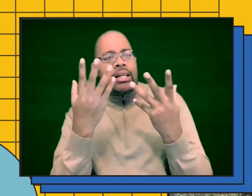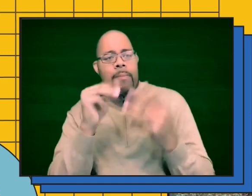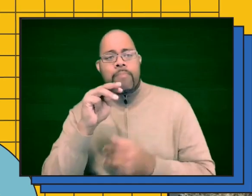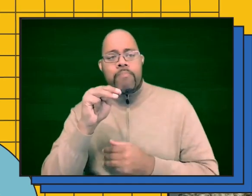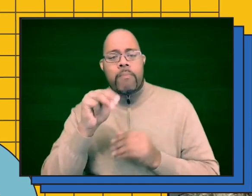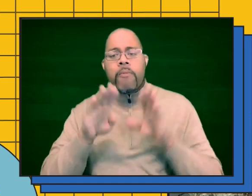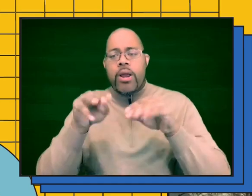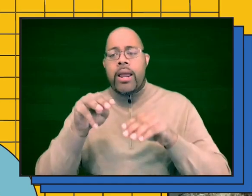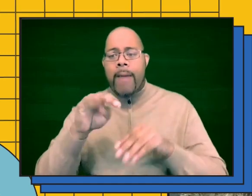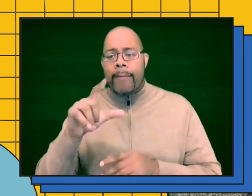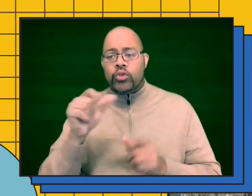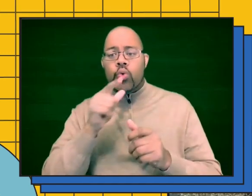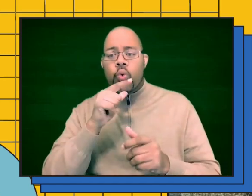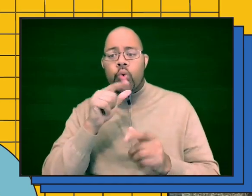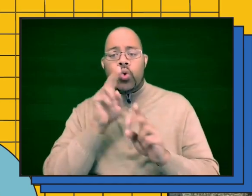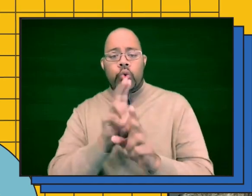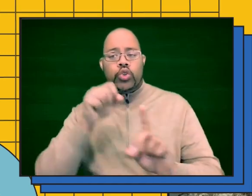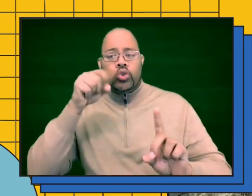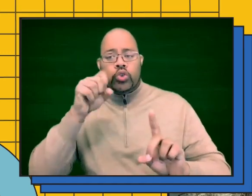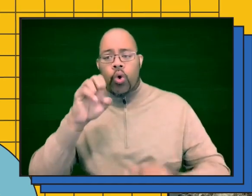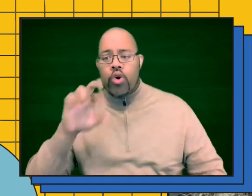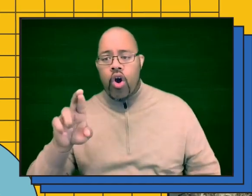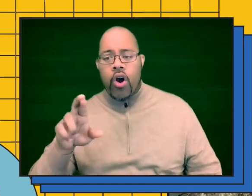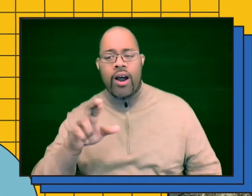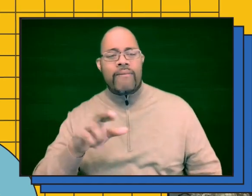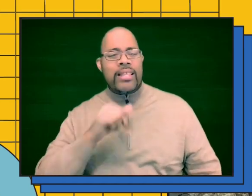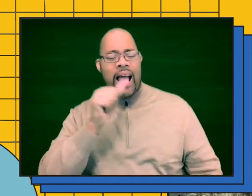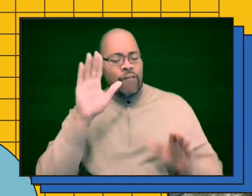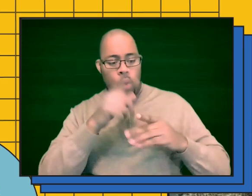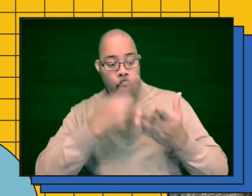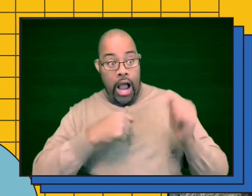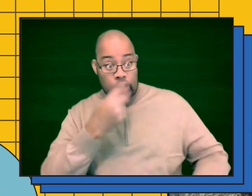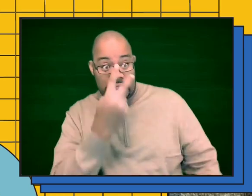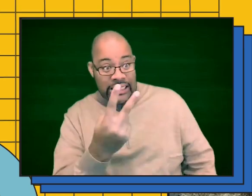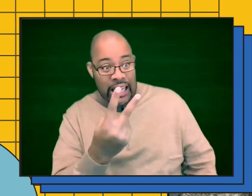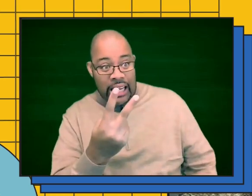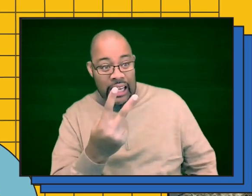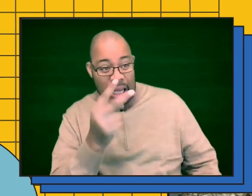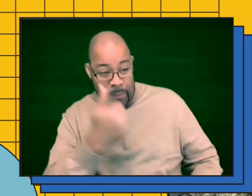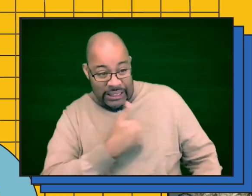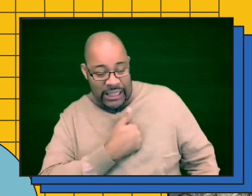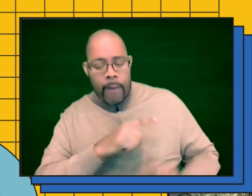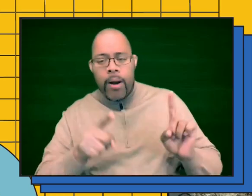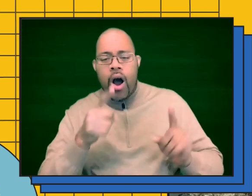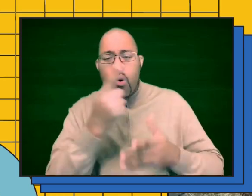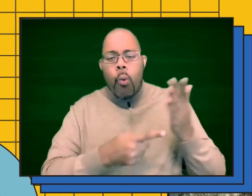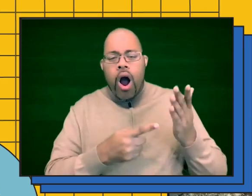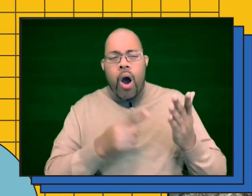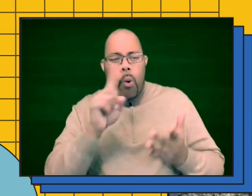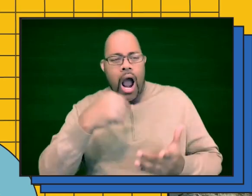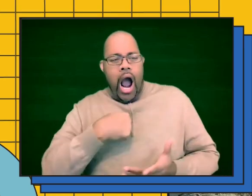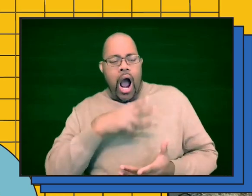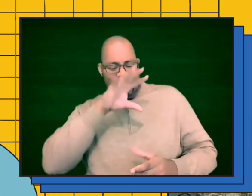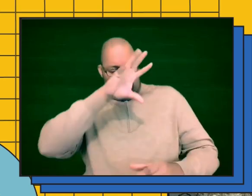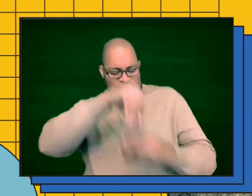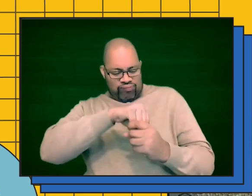many marine mammals who echolocate. I had to focus not on what I could see and discern, but instead